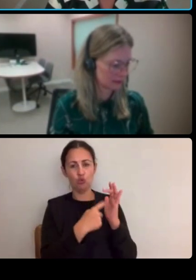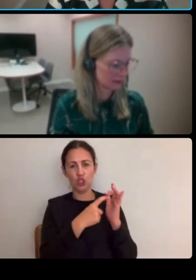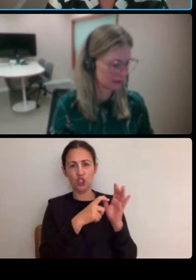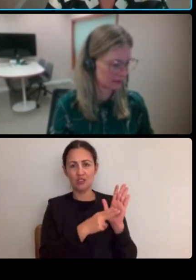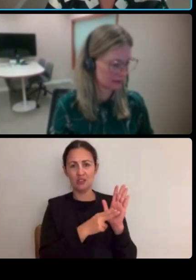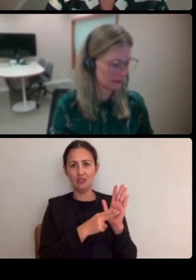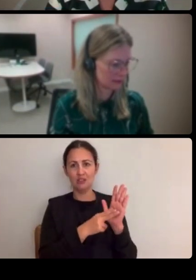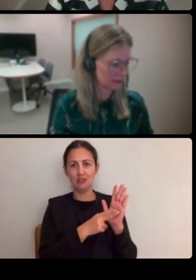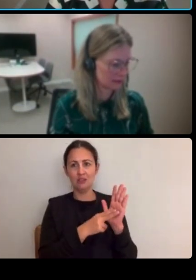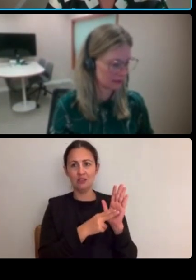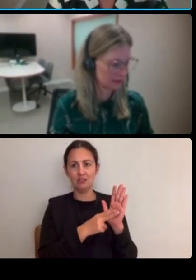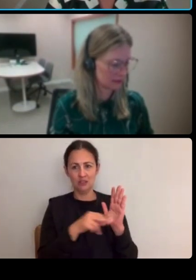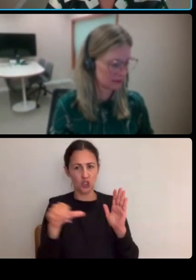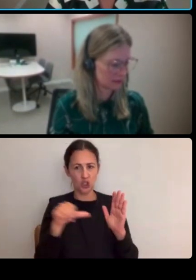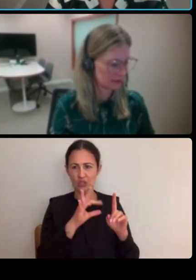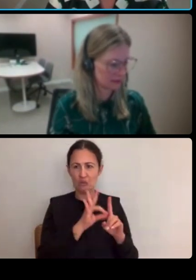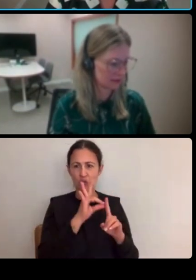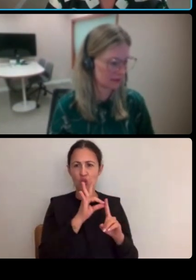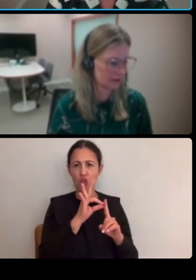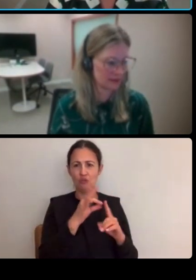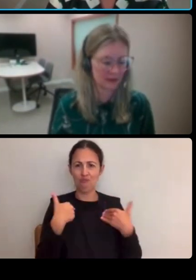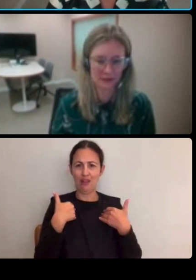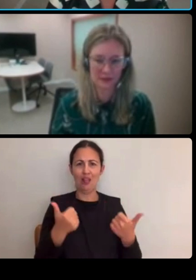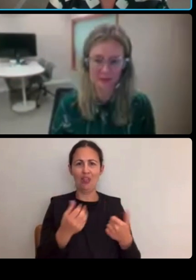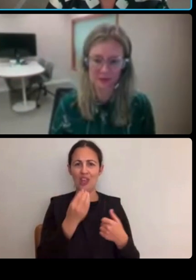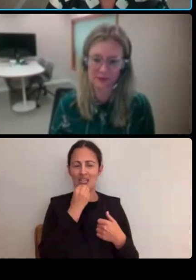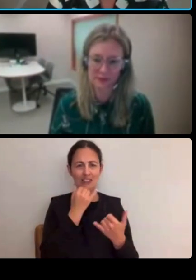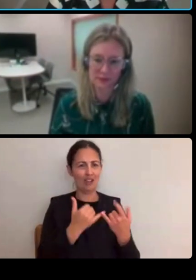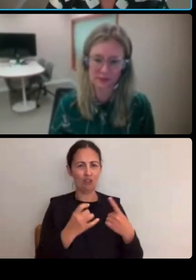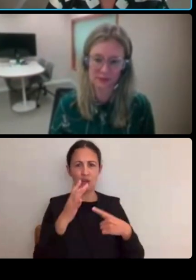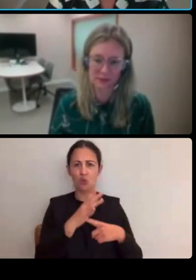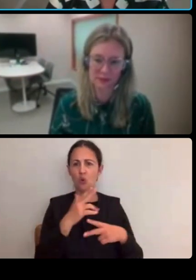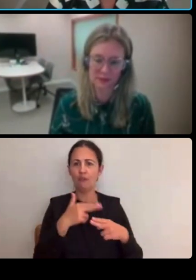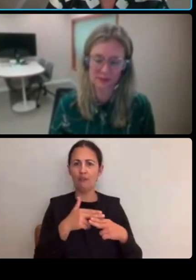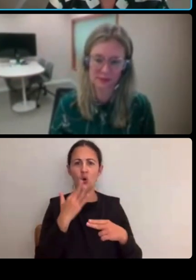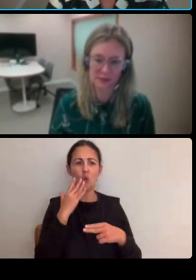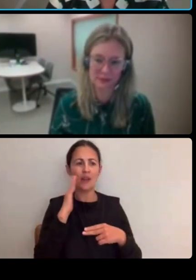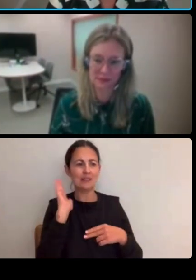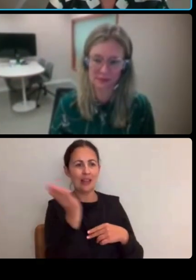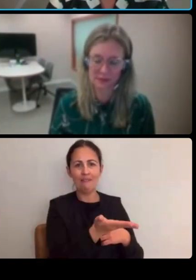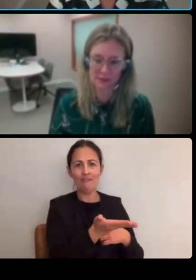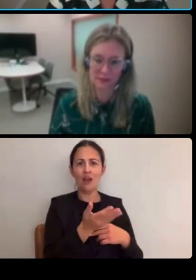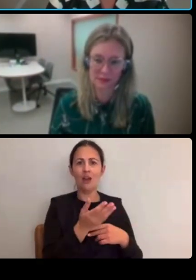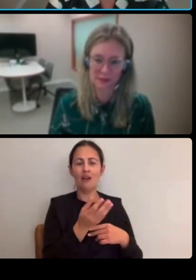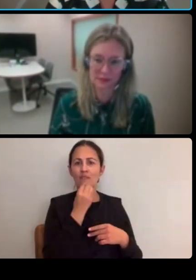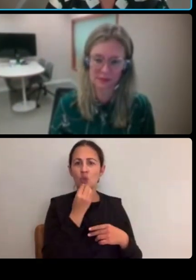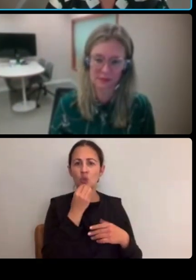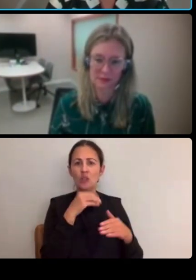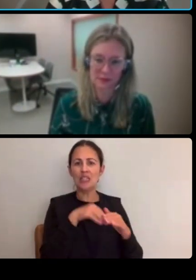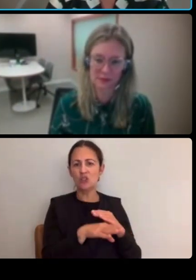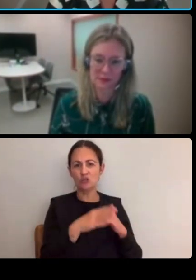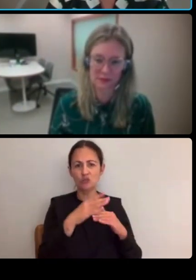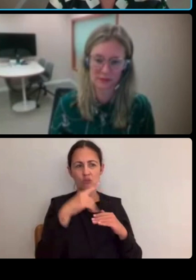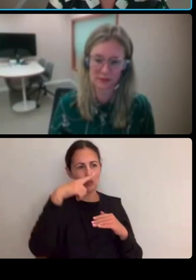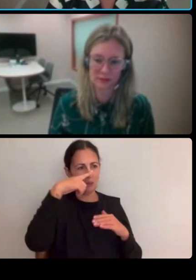been a big part of the delivery of meals in residential